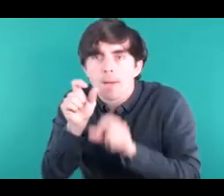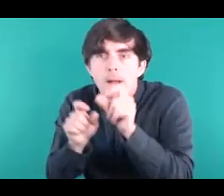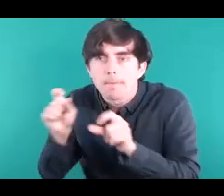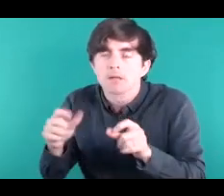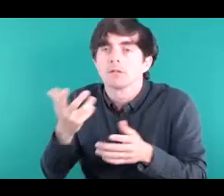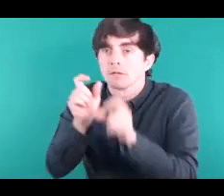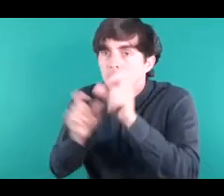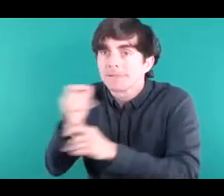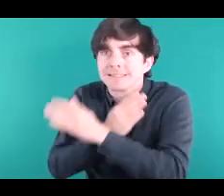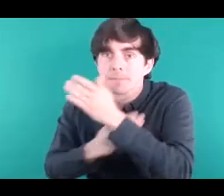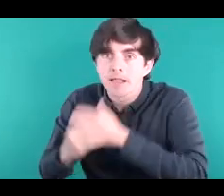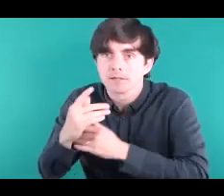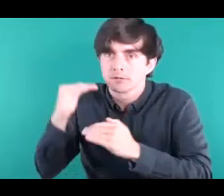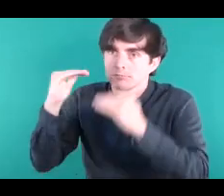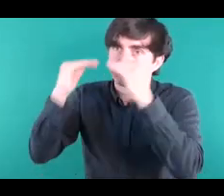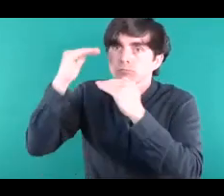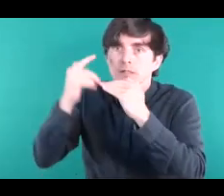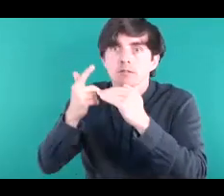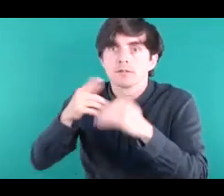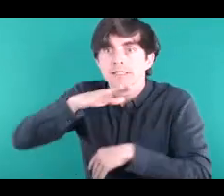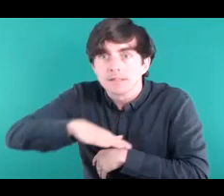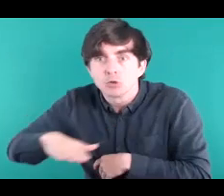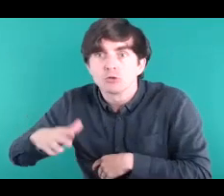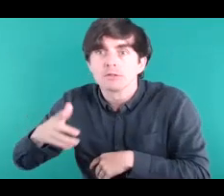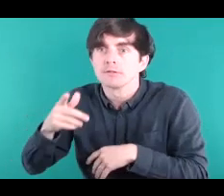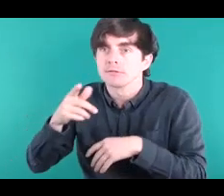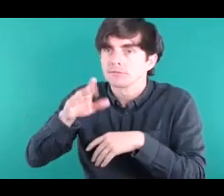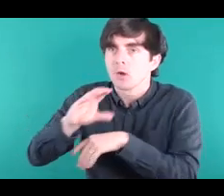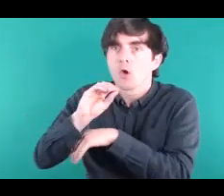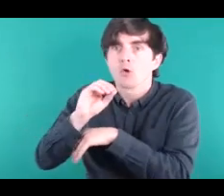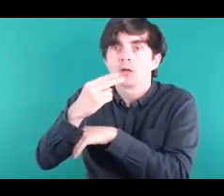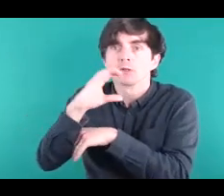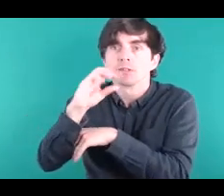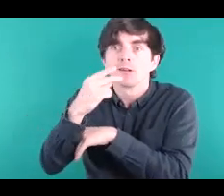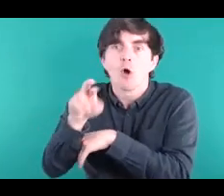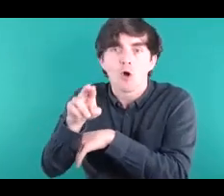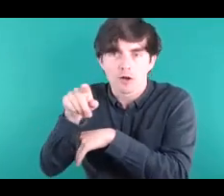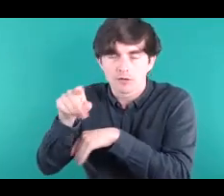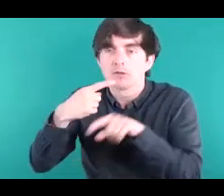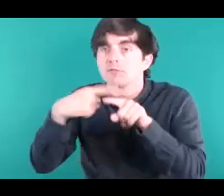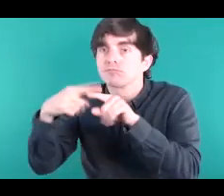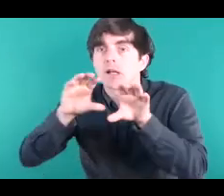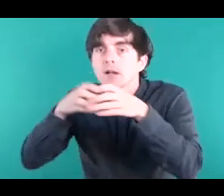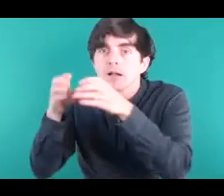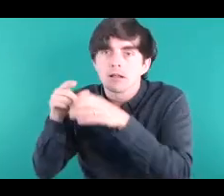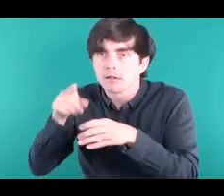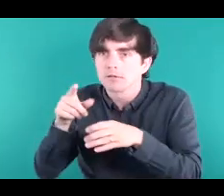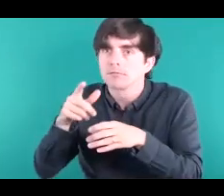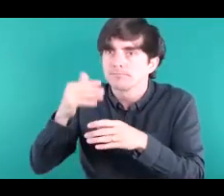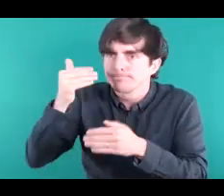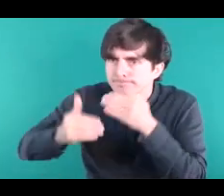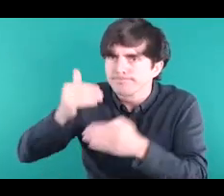with disabilities. There has been quite a lot of cash transfer